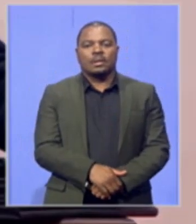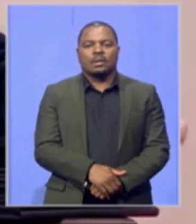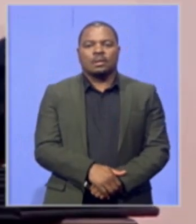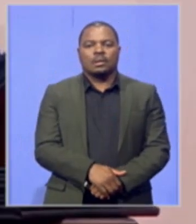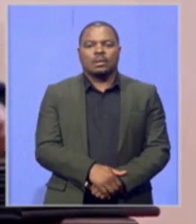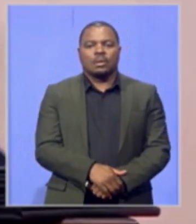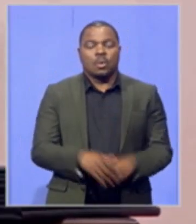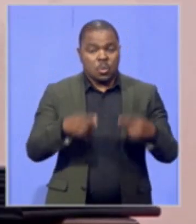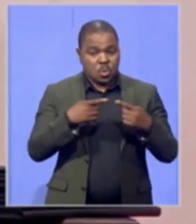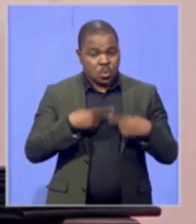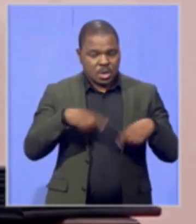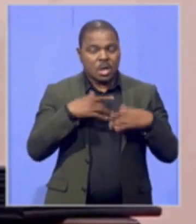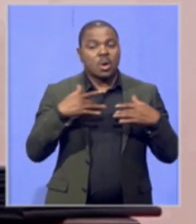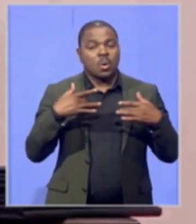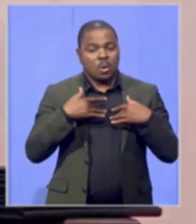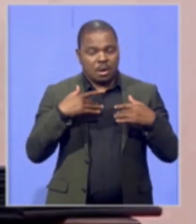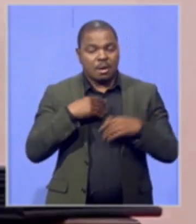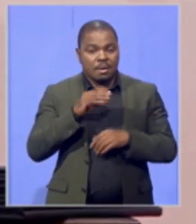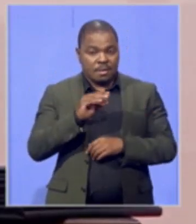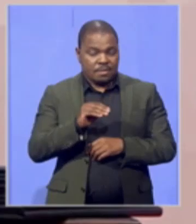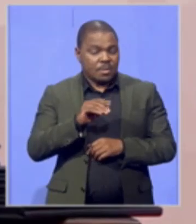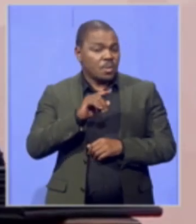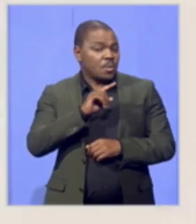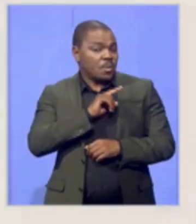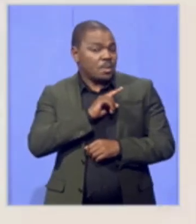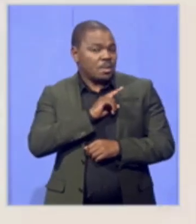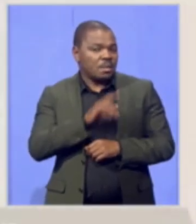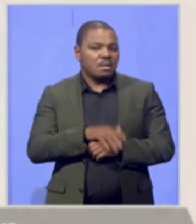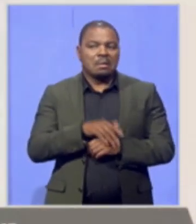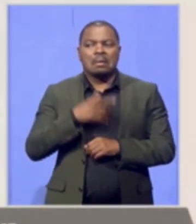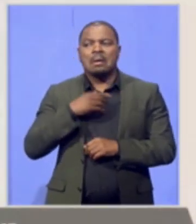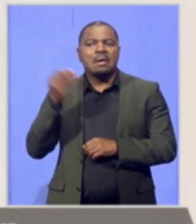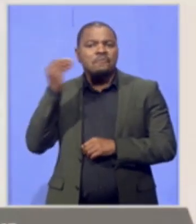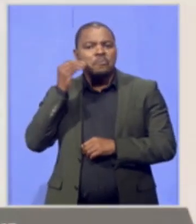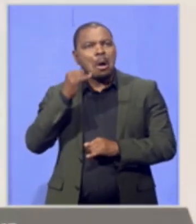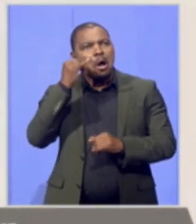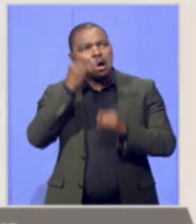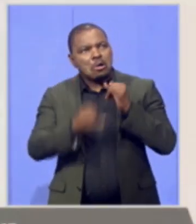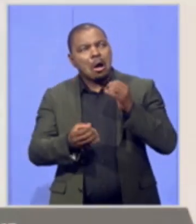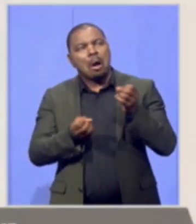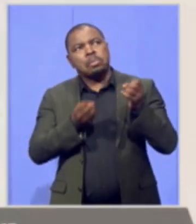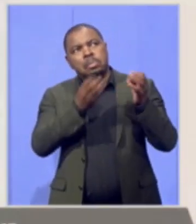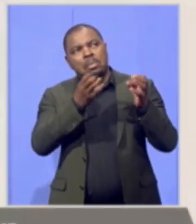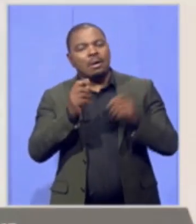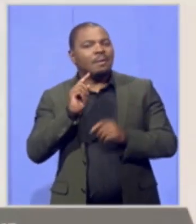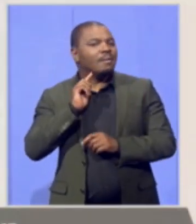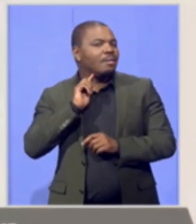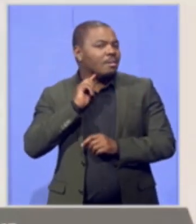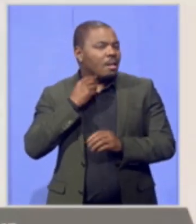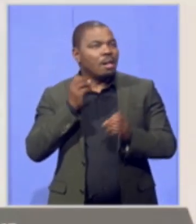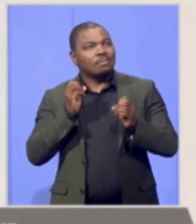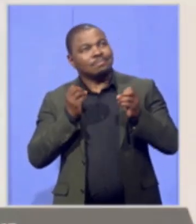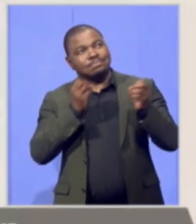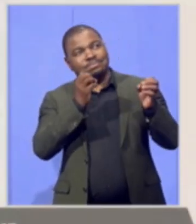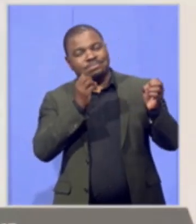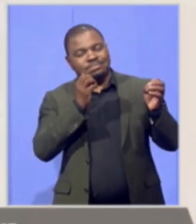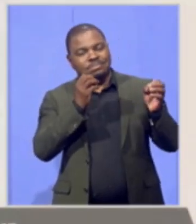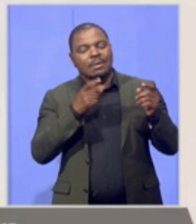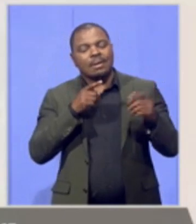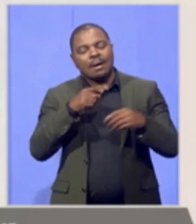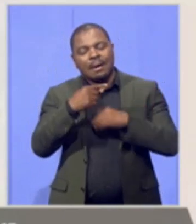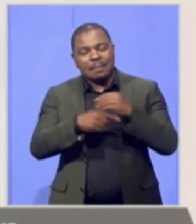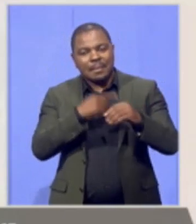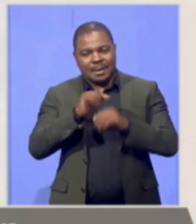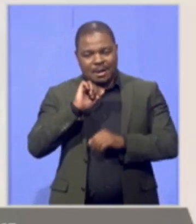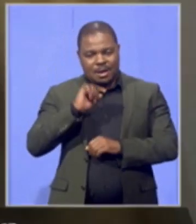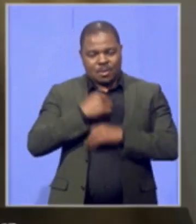We are concerned by what seems to be a campaign of misinformation and propaganda aimed at misrepresenting